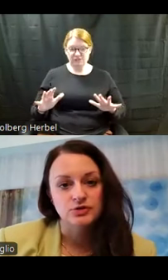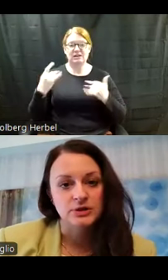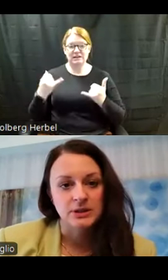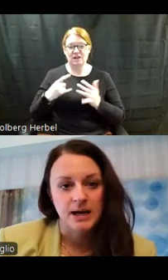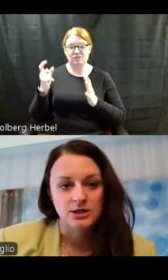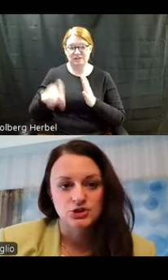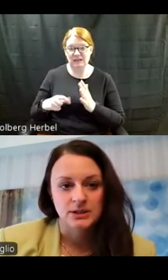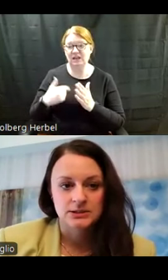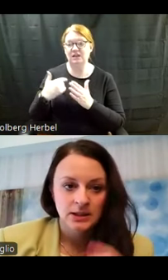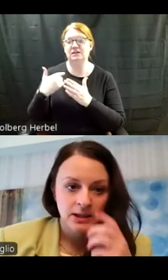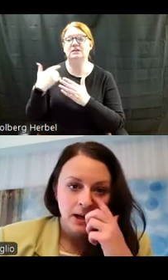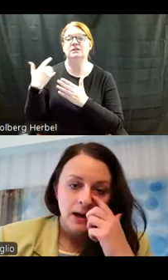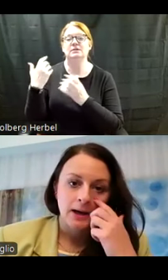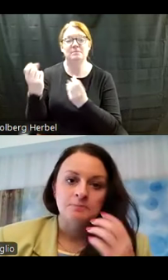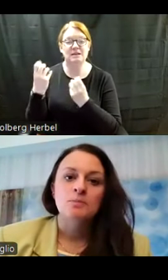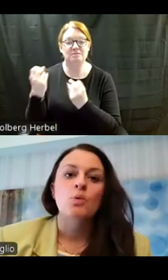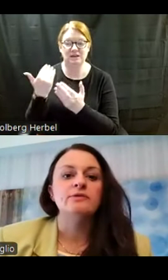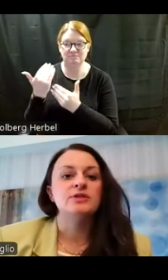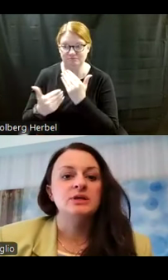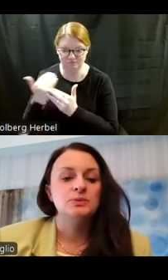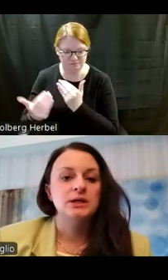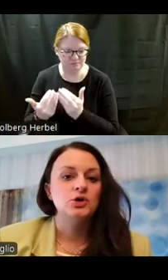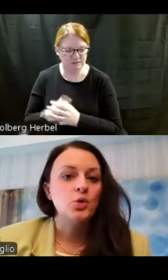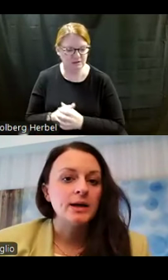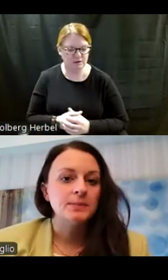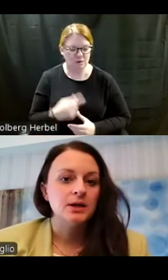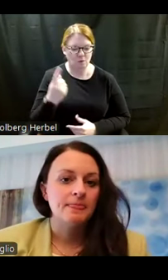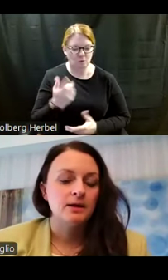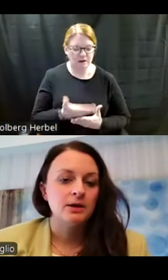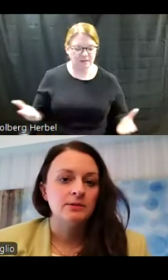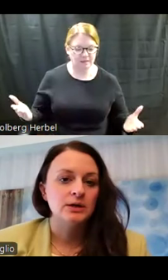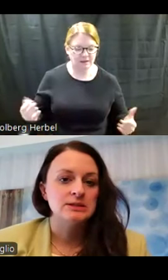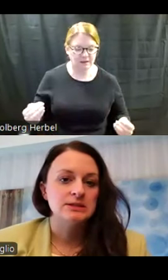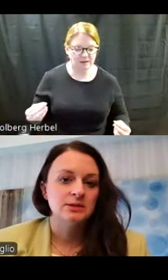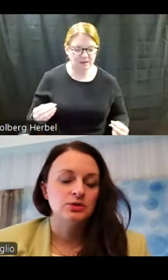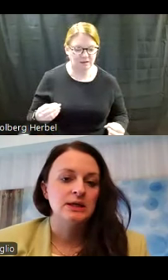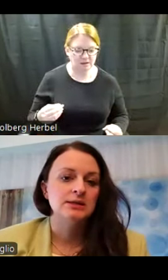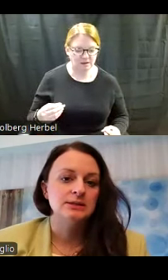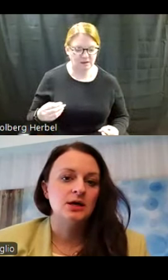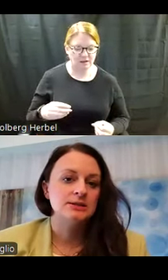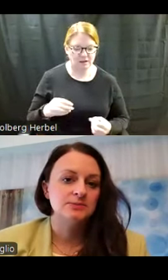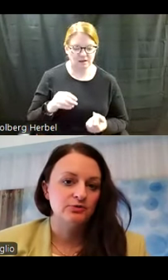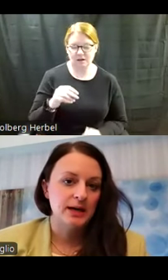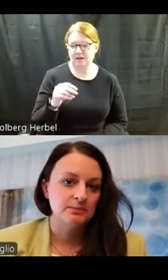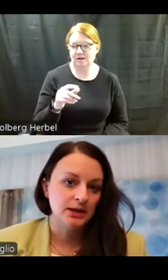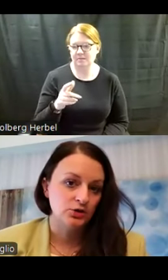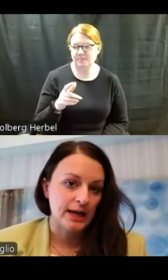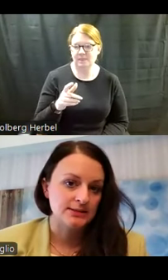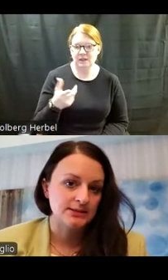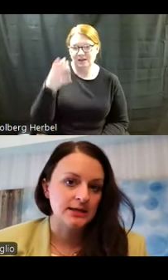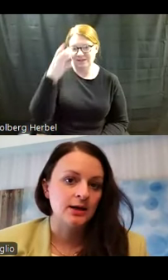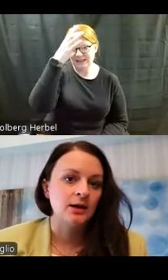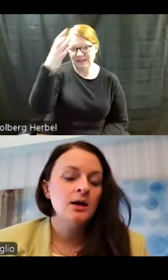of treatment and management. One of the things we hear quite a bit in the rare disease community is this concept of